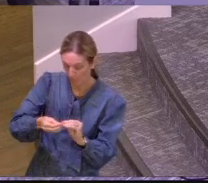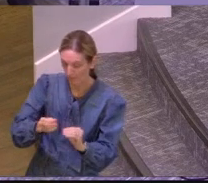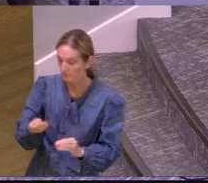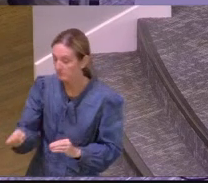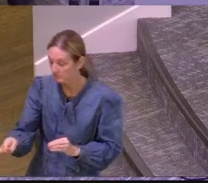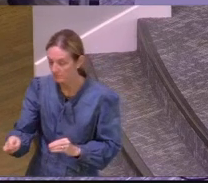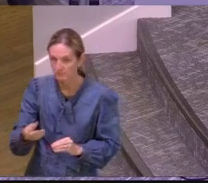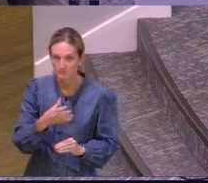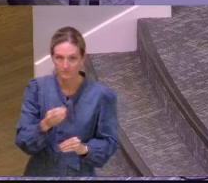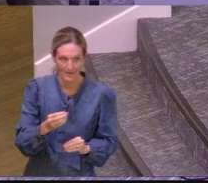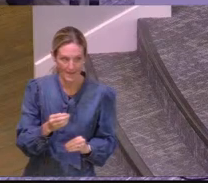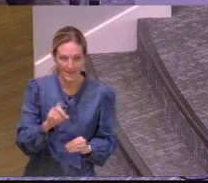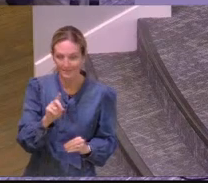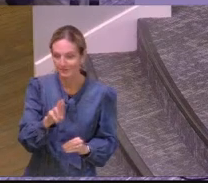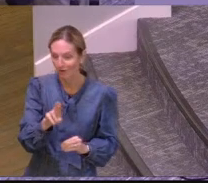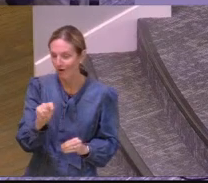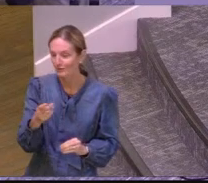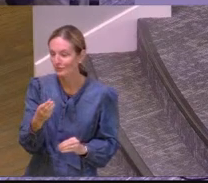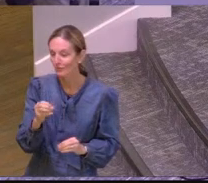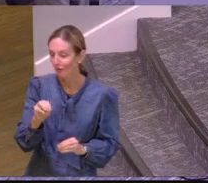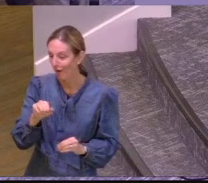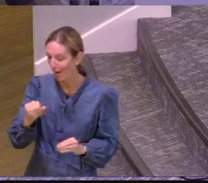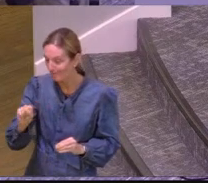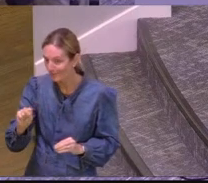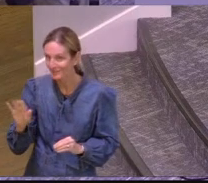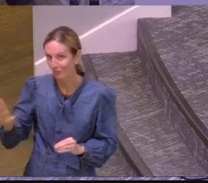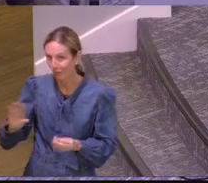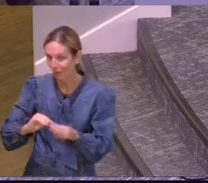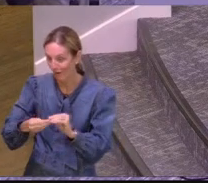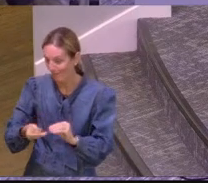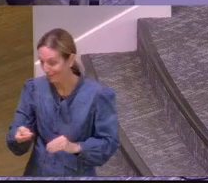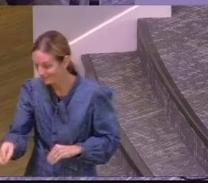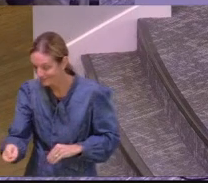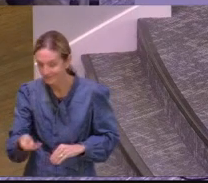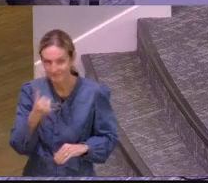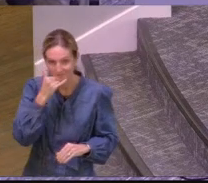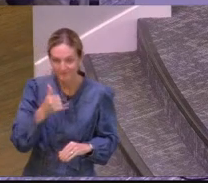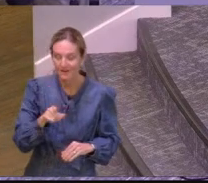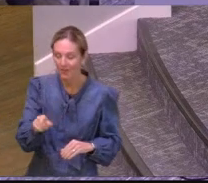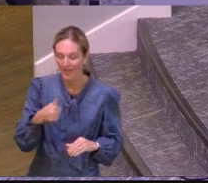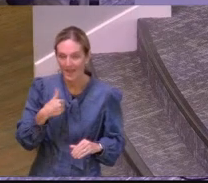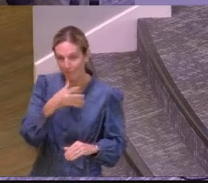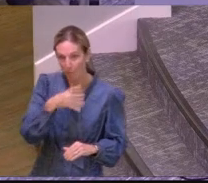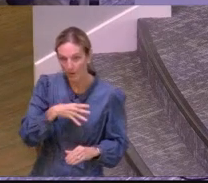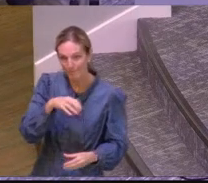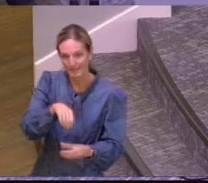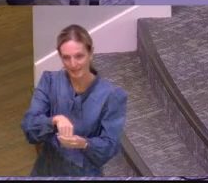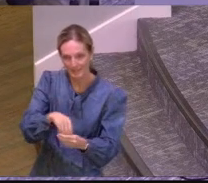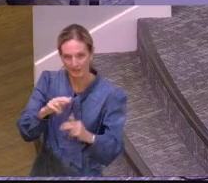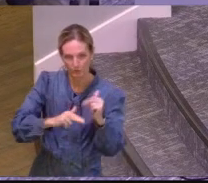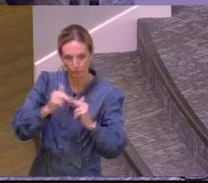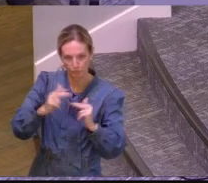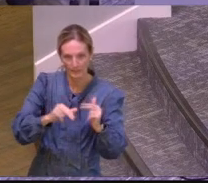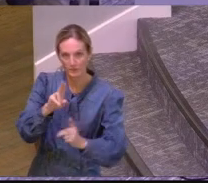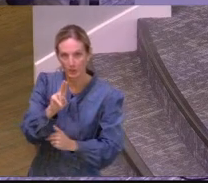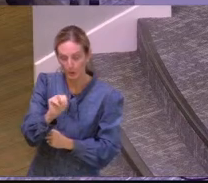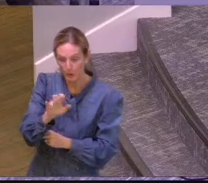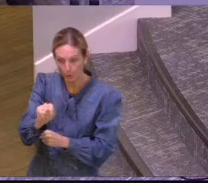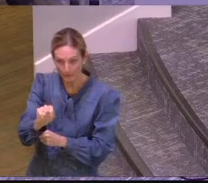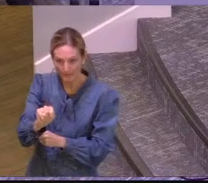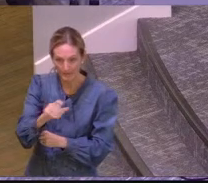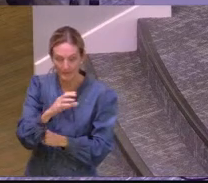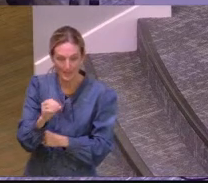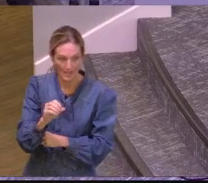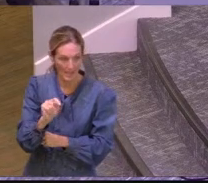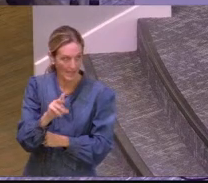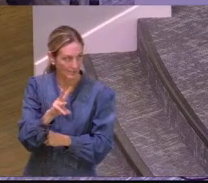Dr. Thomas's number and everything, but they have a women in construction unit, and Tawana may